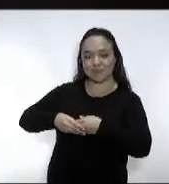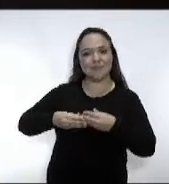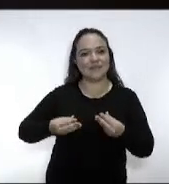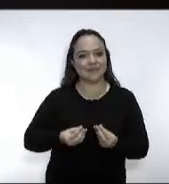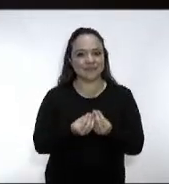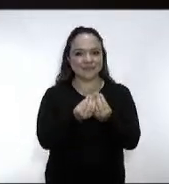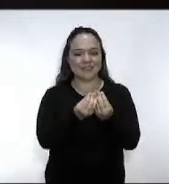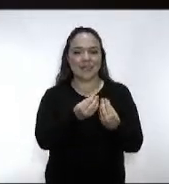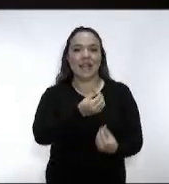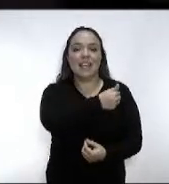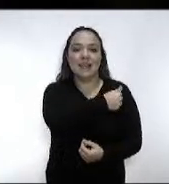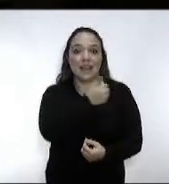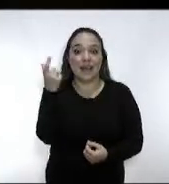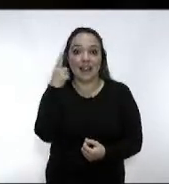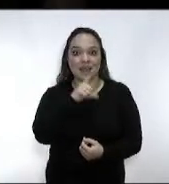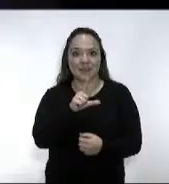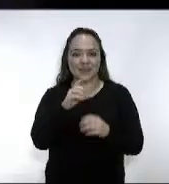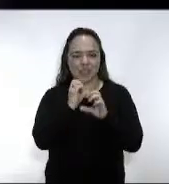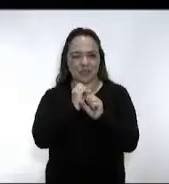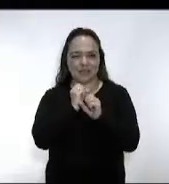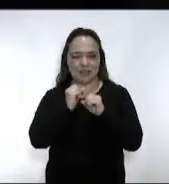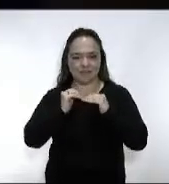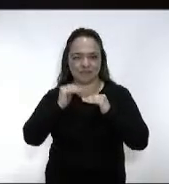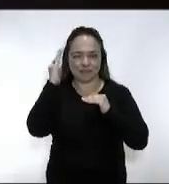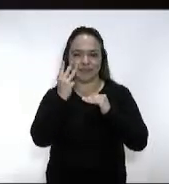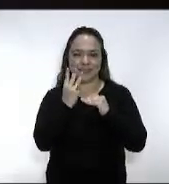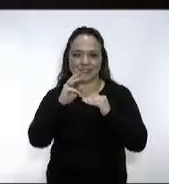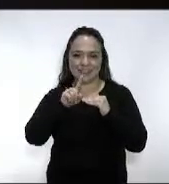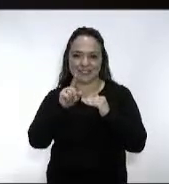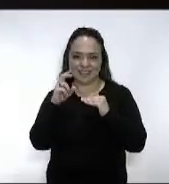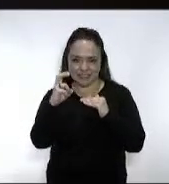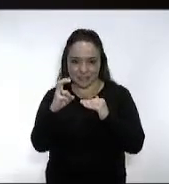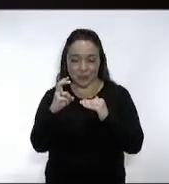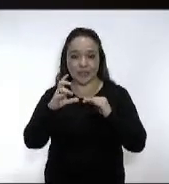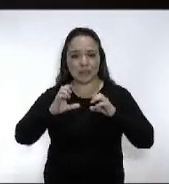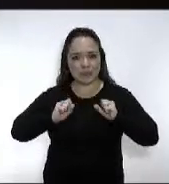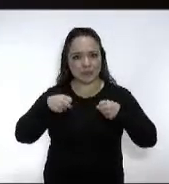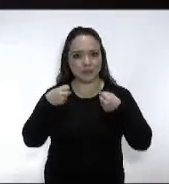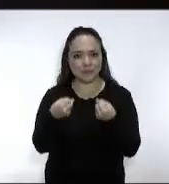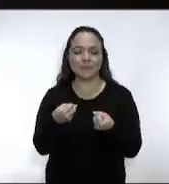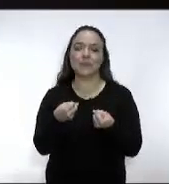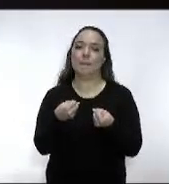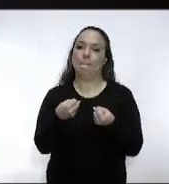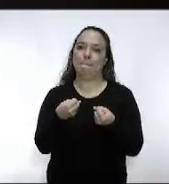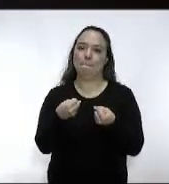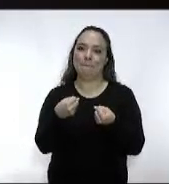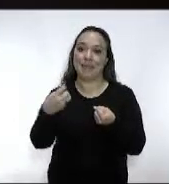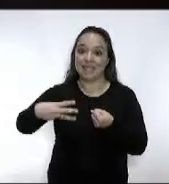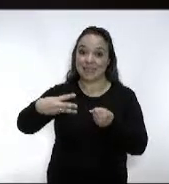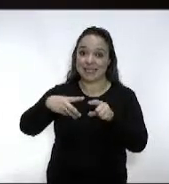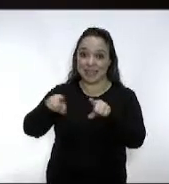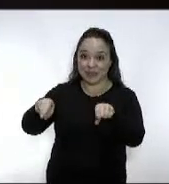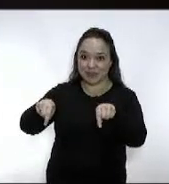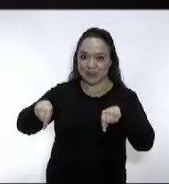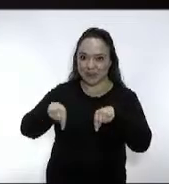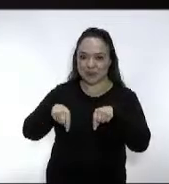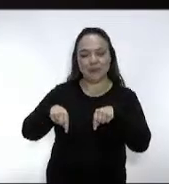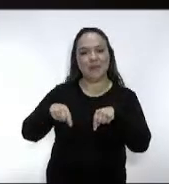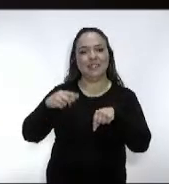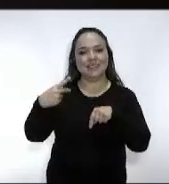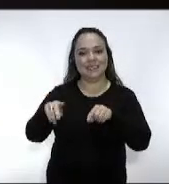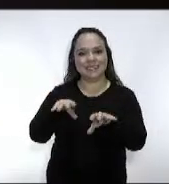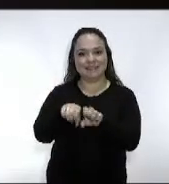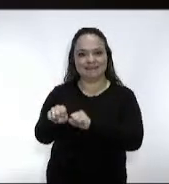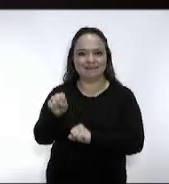State University. Our congratulations, recognition to the students that have received distinction for their efforts and dedication in the